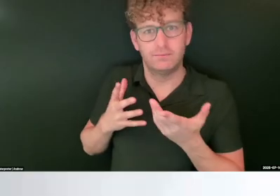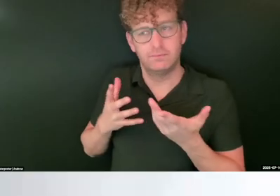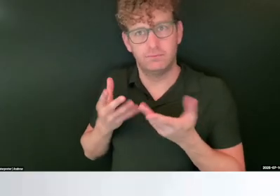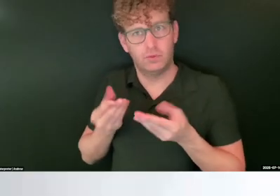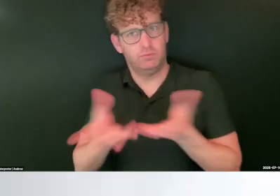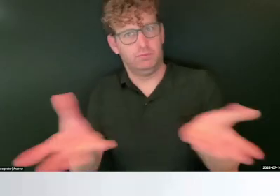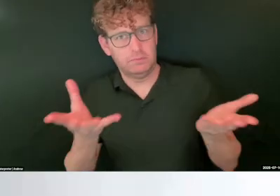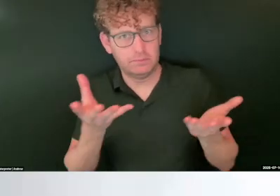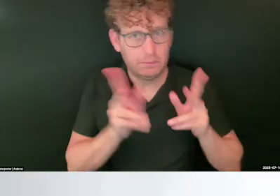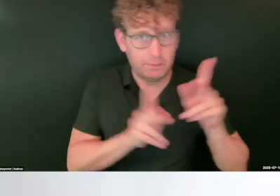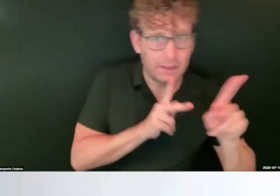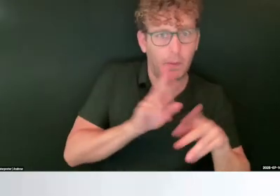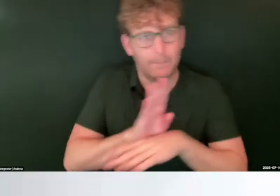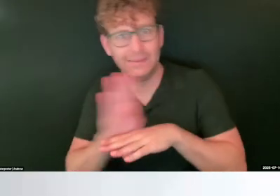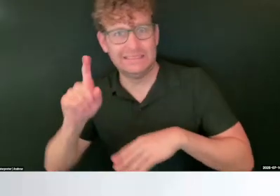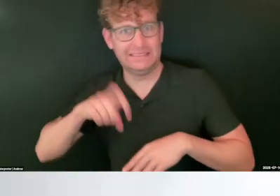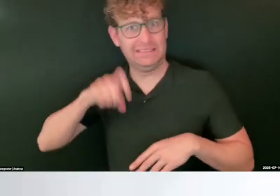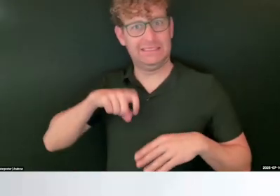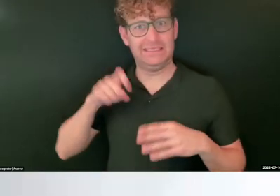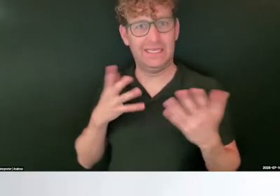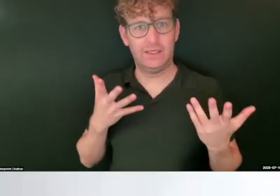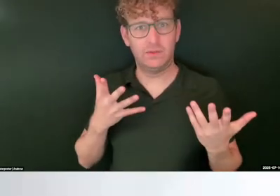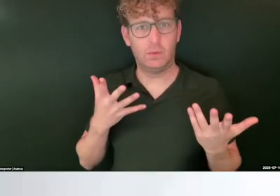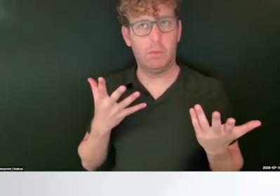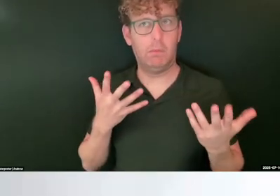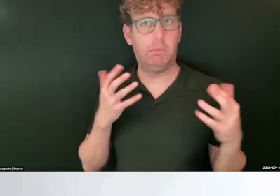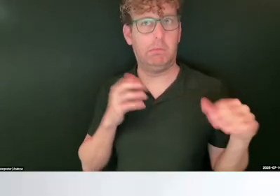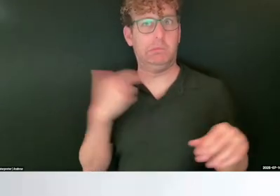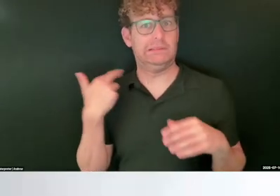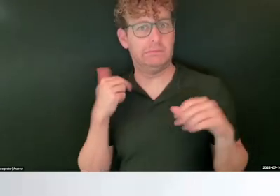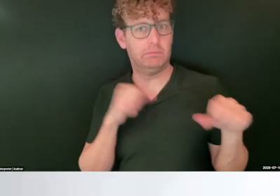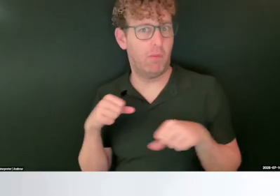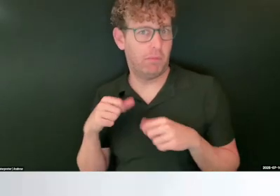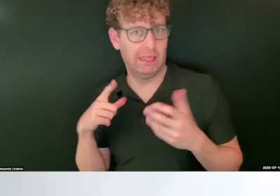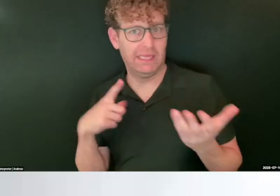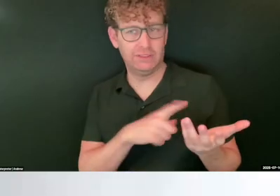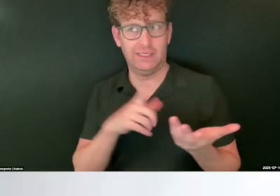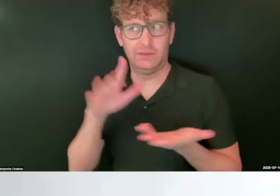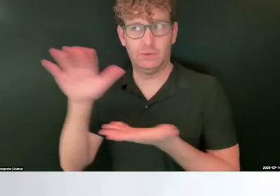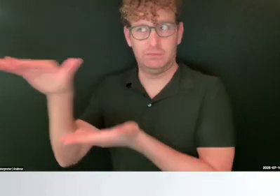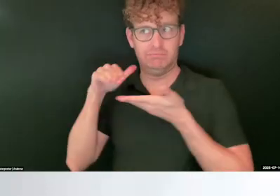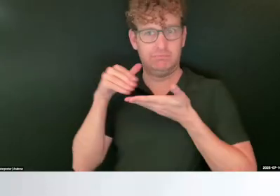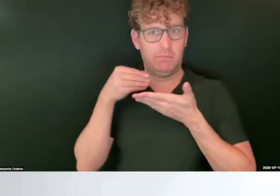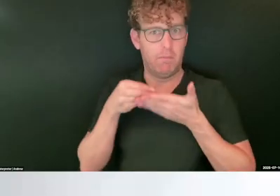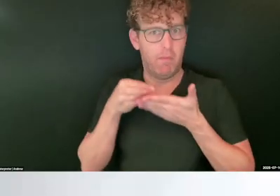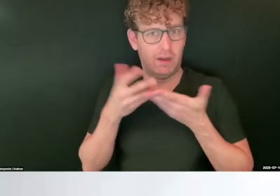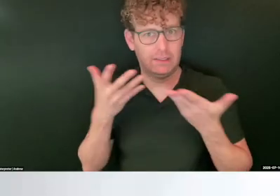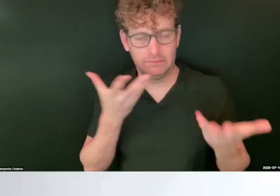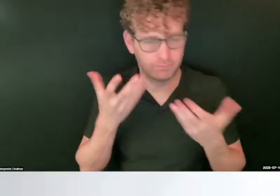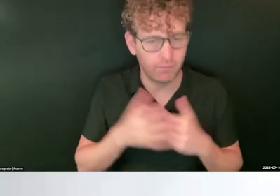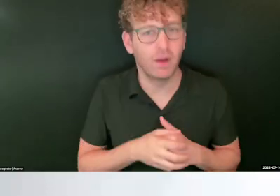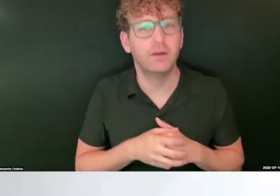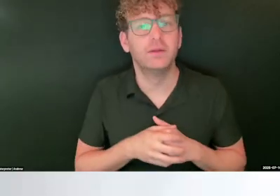funds quickly and get them to the people and businesses that need them. Otherwise, we risk the possibility of the legislature pulling back the